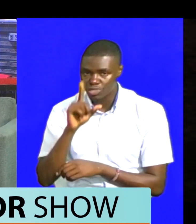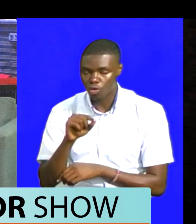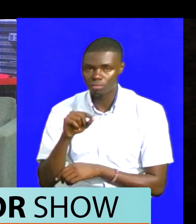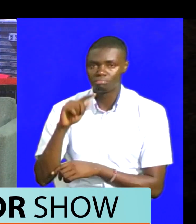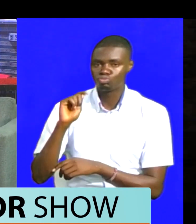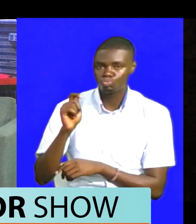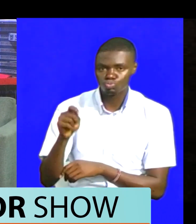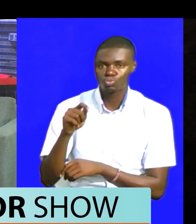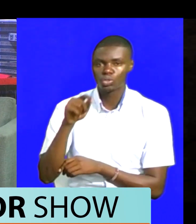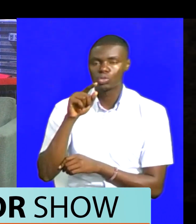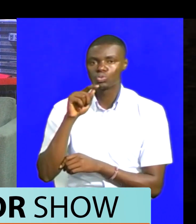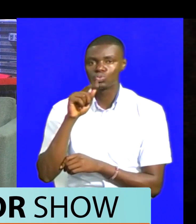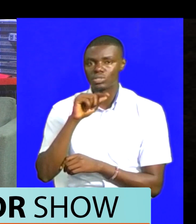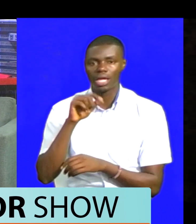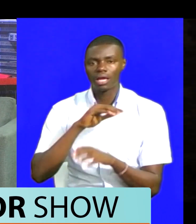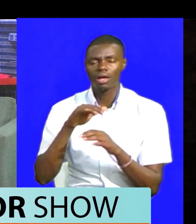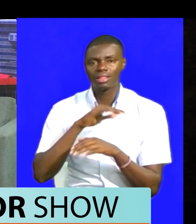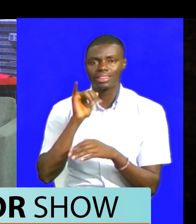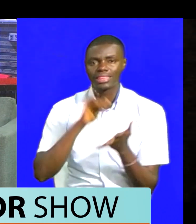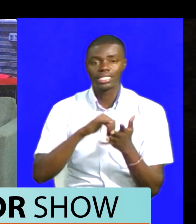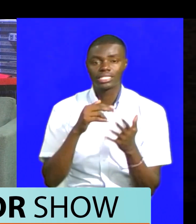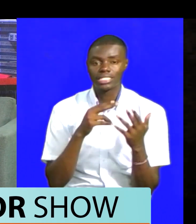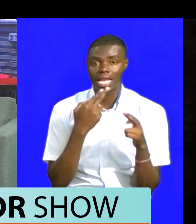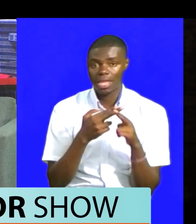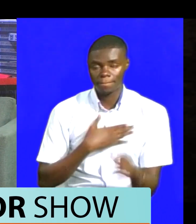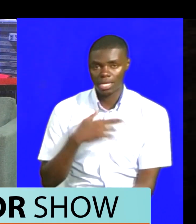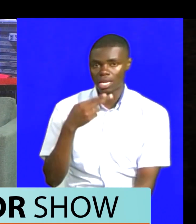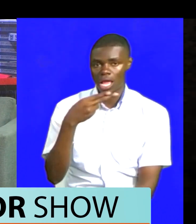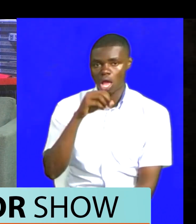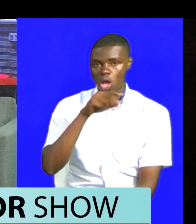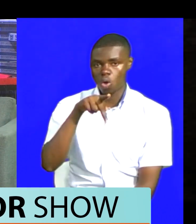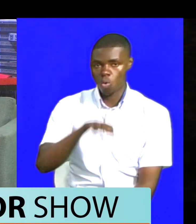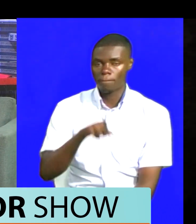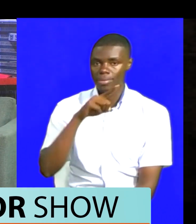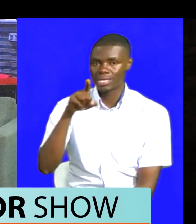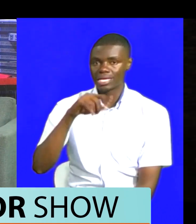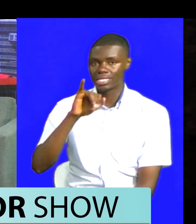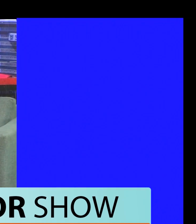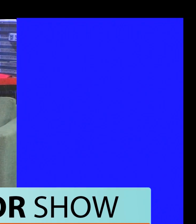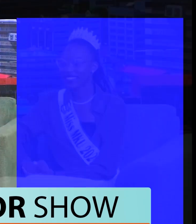everywhere. That's my username, Hope Zilpa. Yeah.